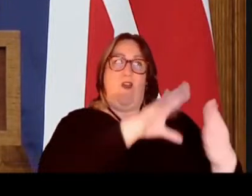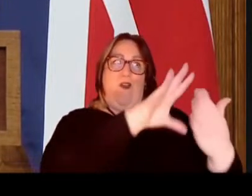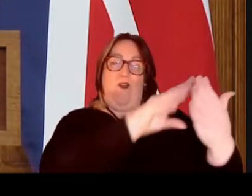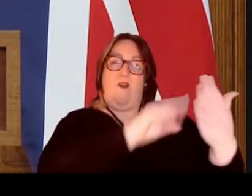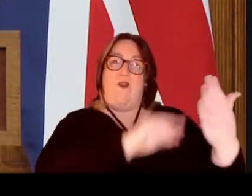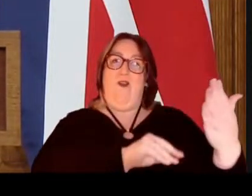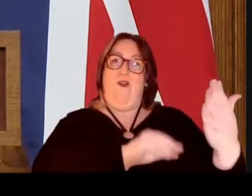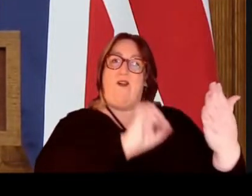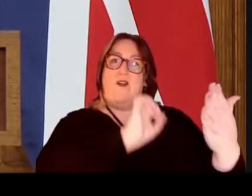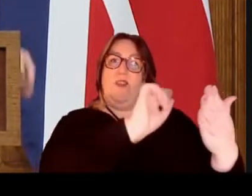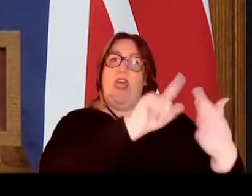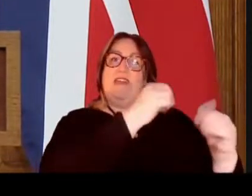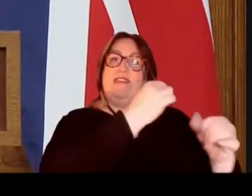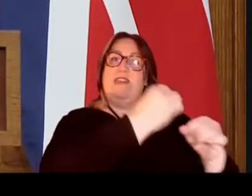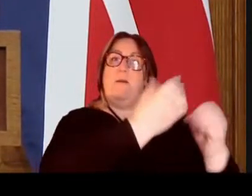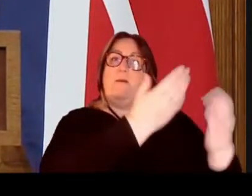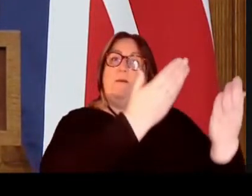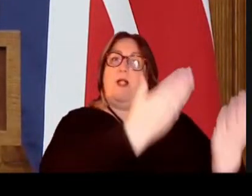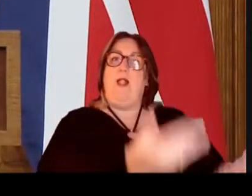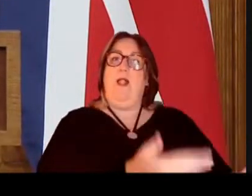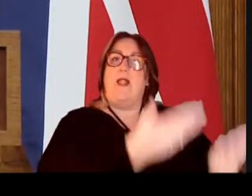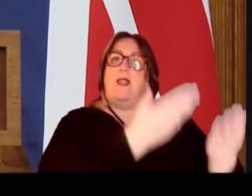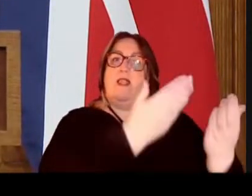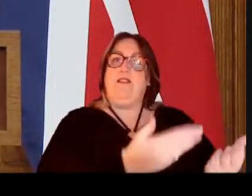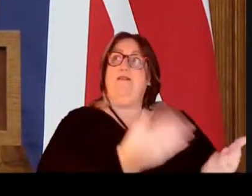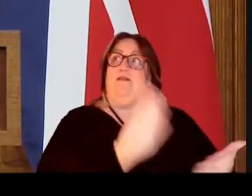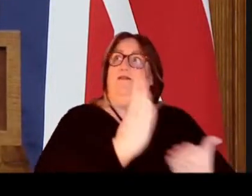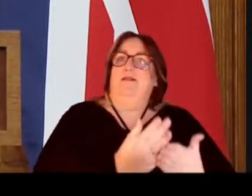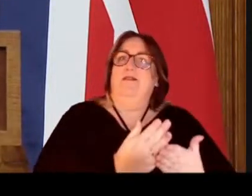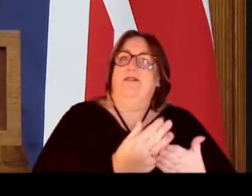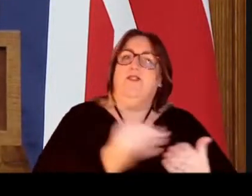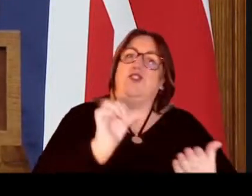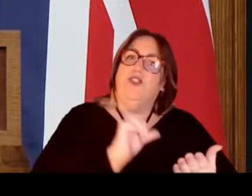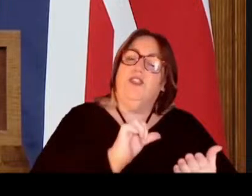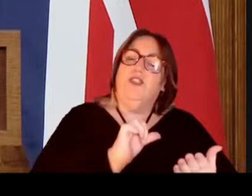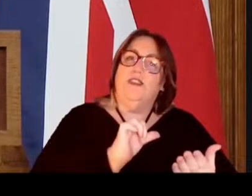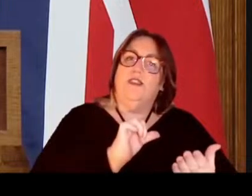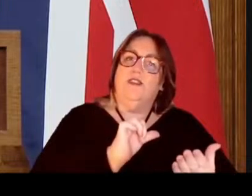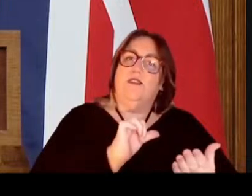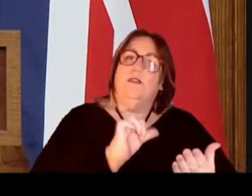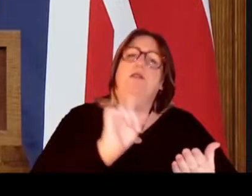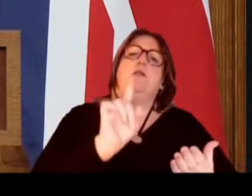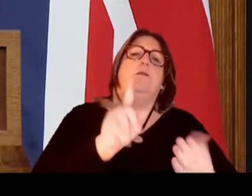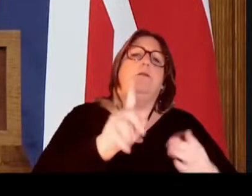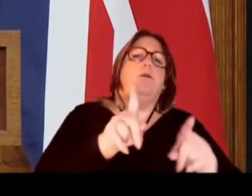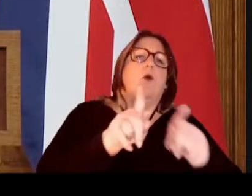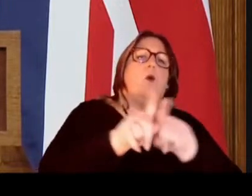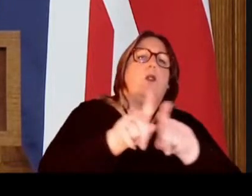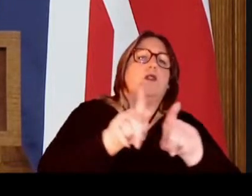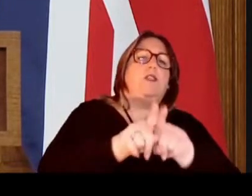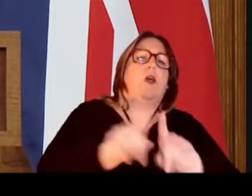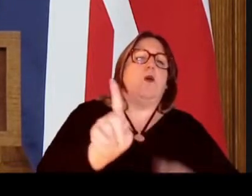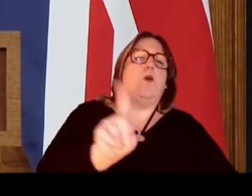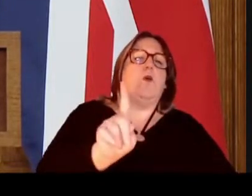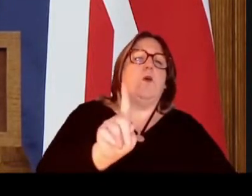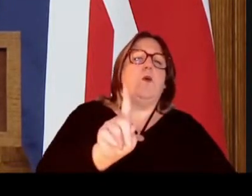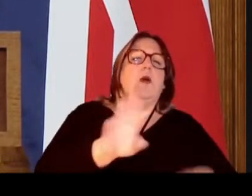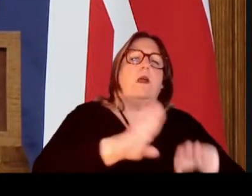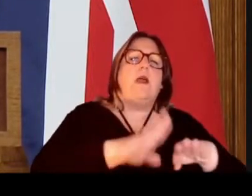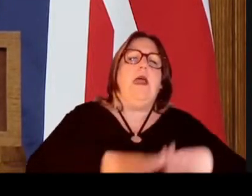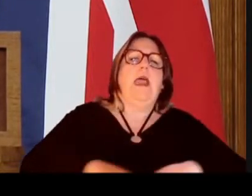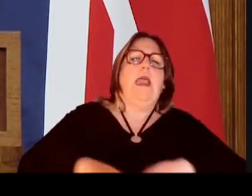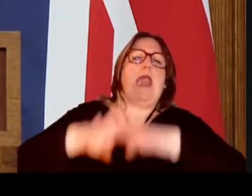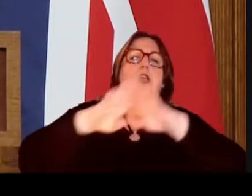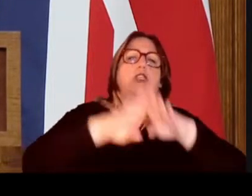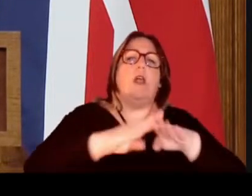threat. But also something more. Because national renewal isn't just about public services